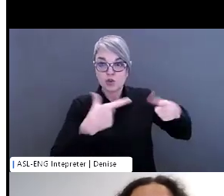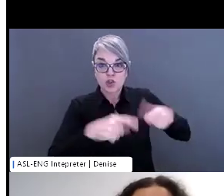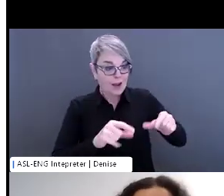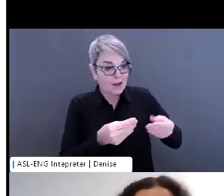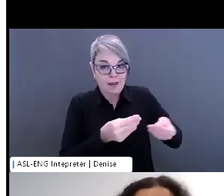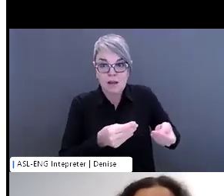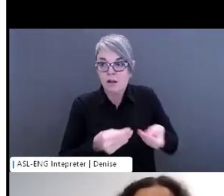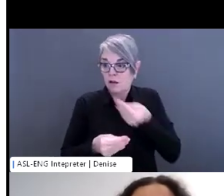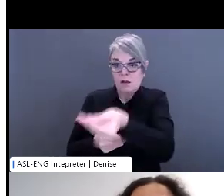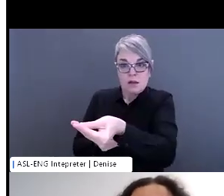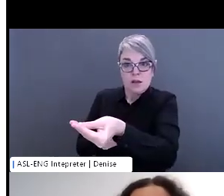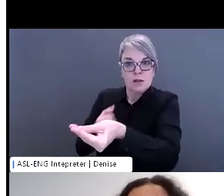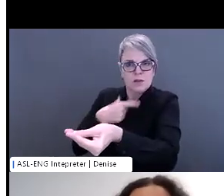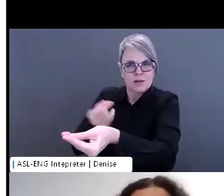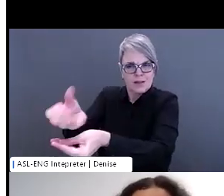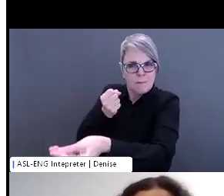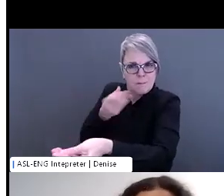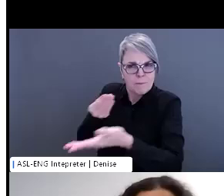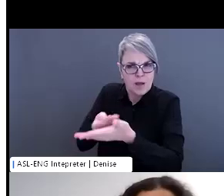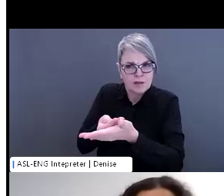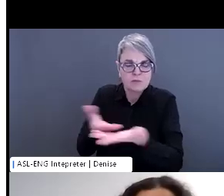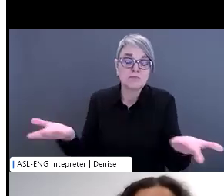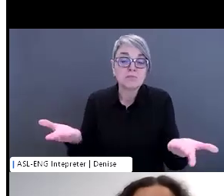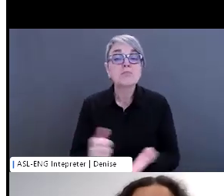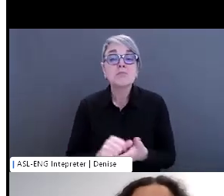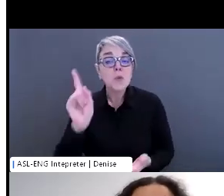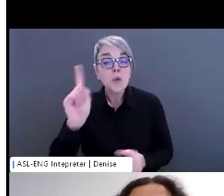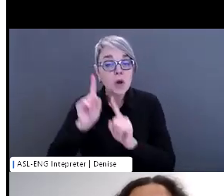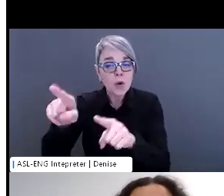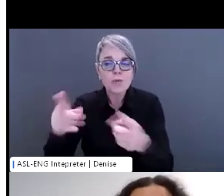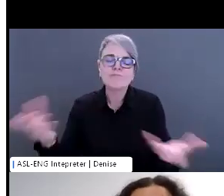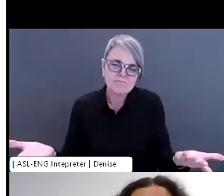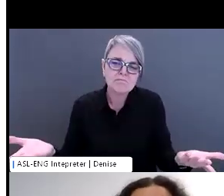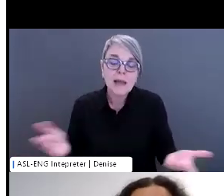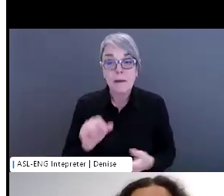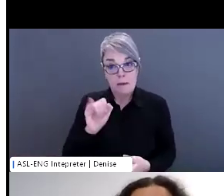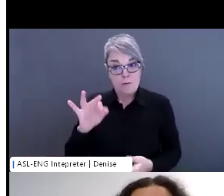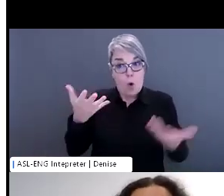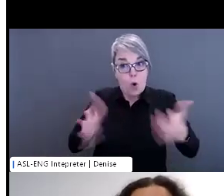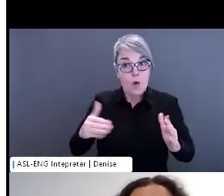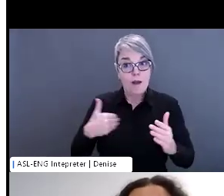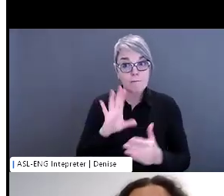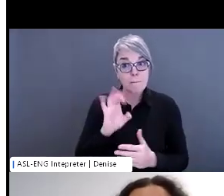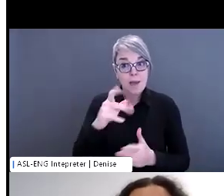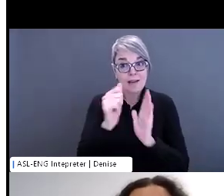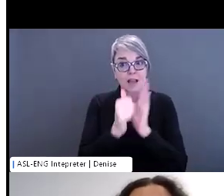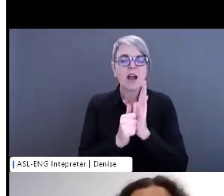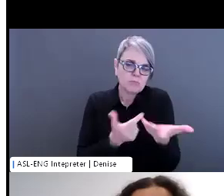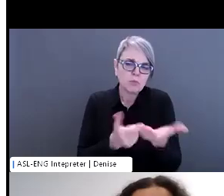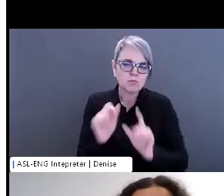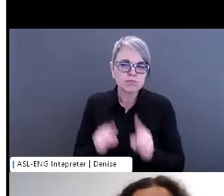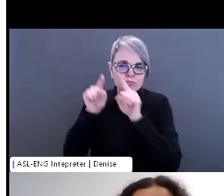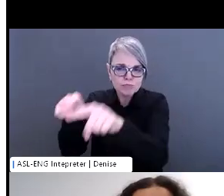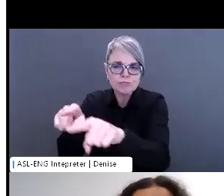have a bank account, you would likely go to the bank. Some may they probably want a